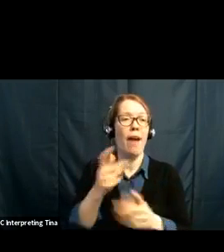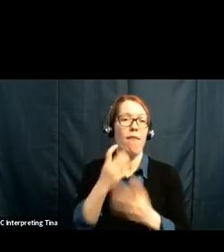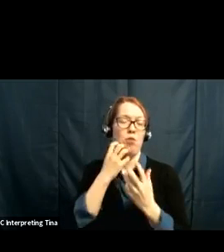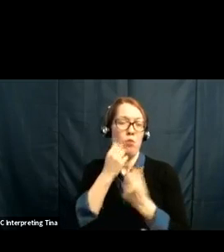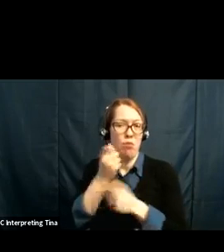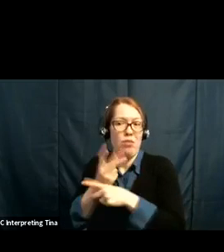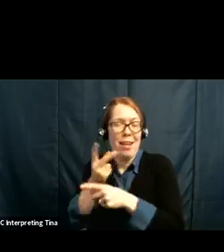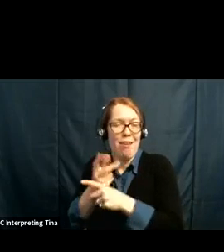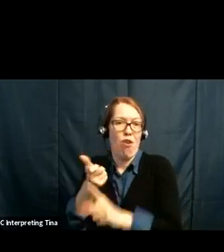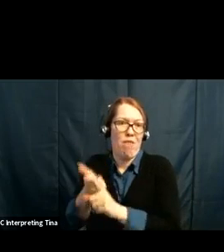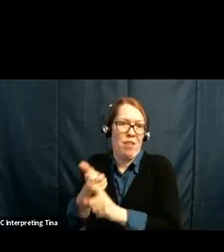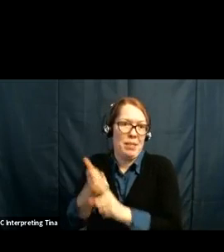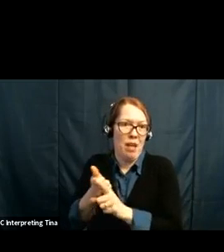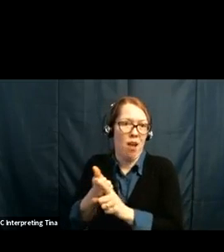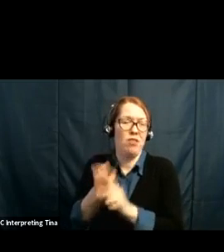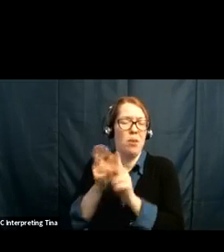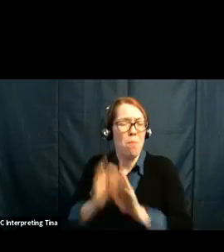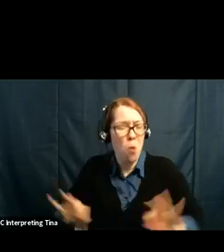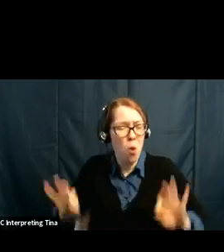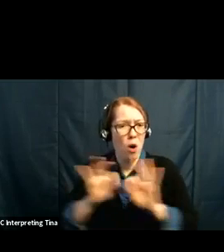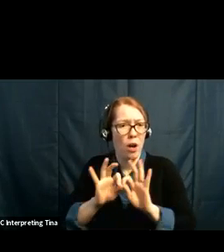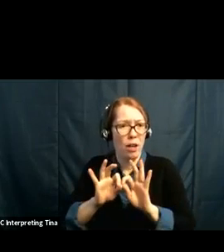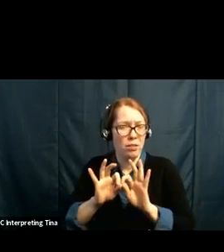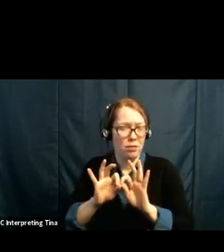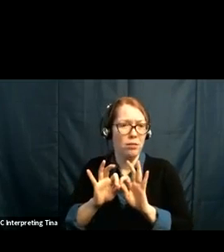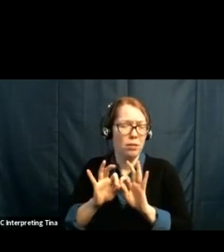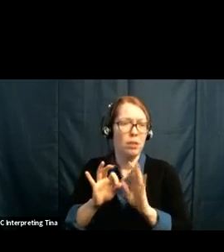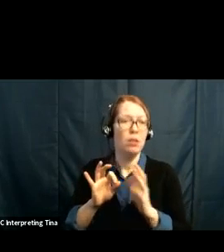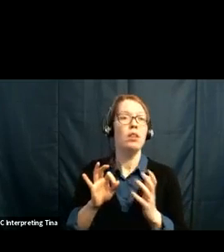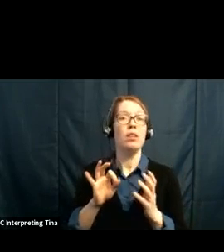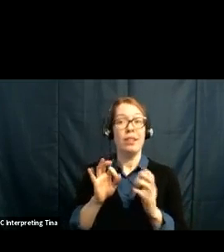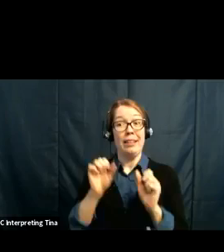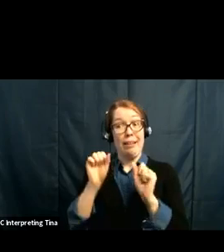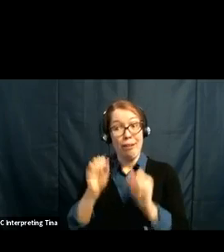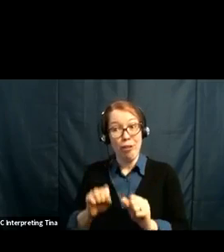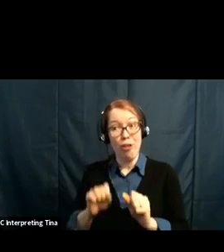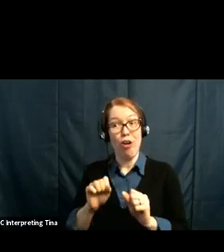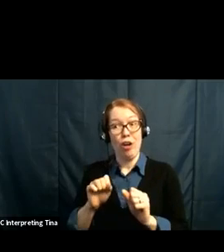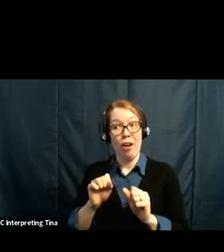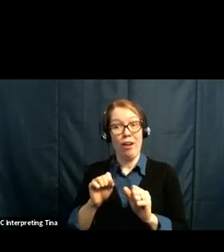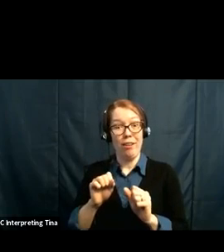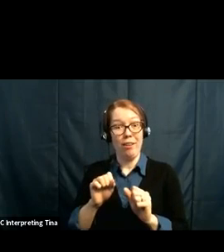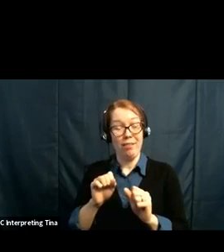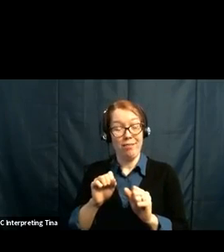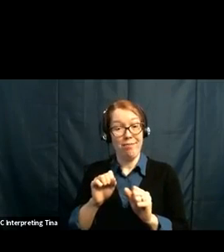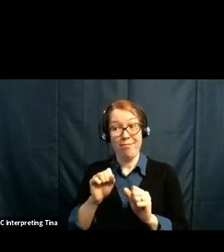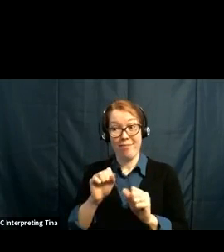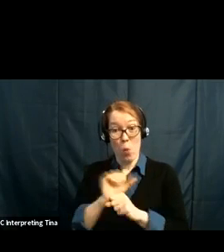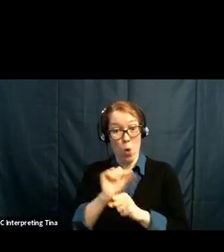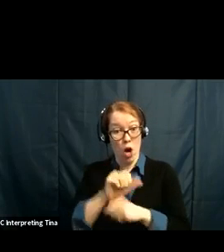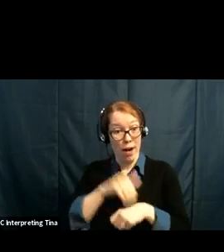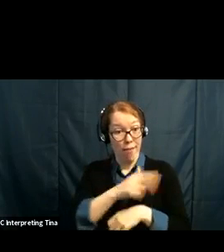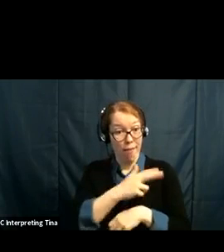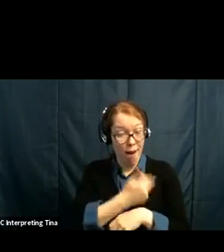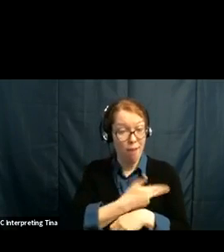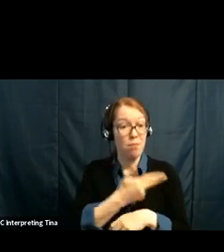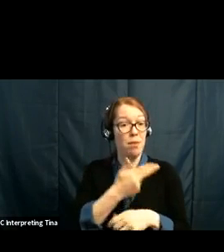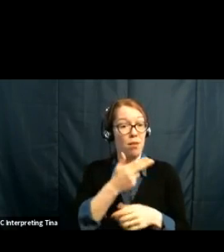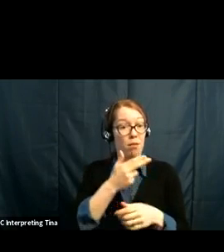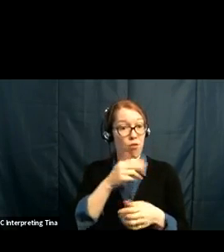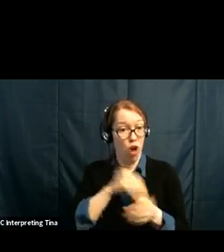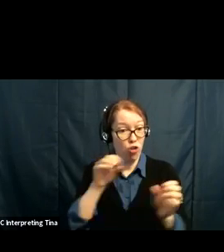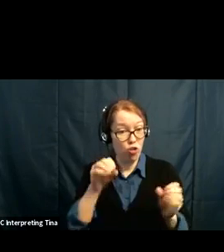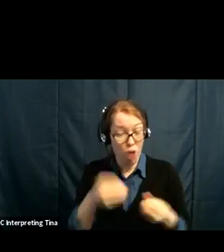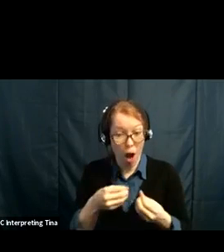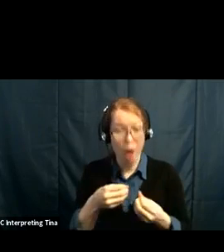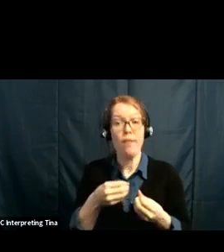these people who potentially have this infectious disease that could potentially be taken home to family members. The physical distancing is damaging